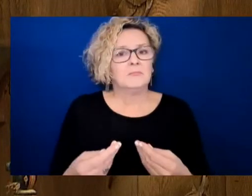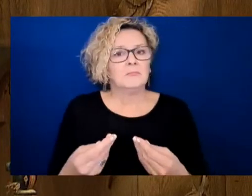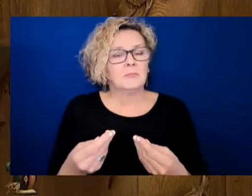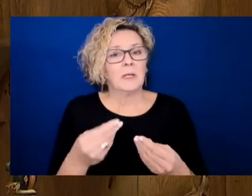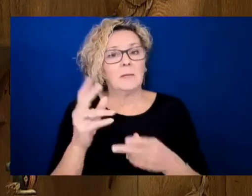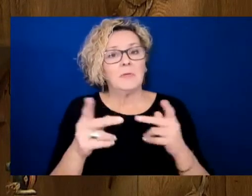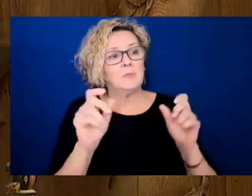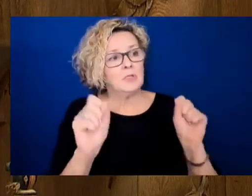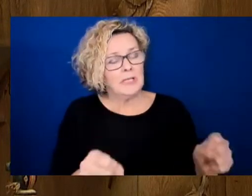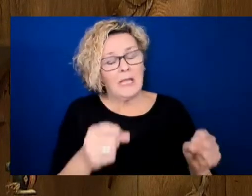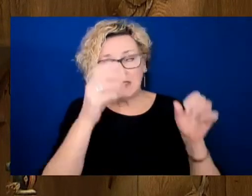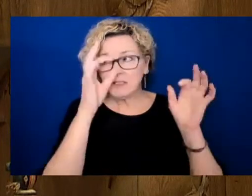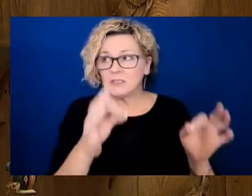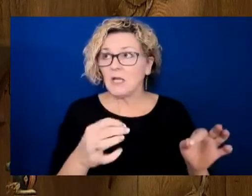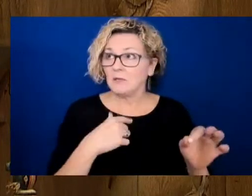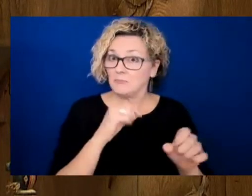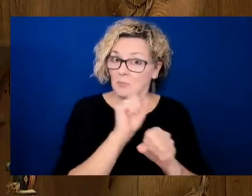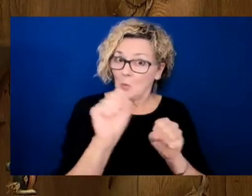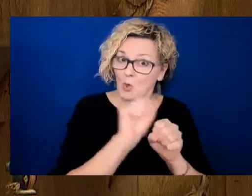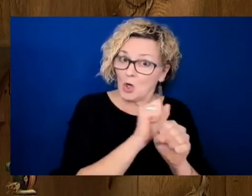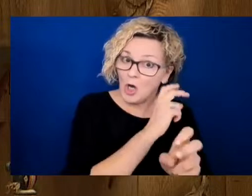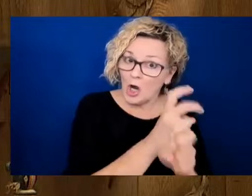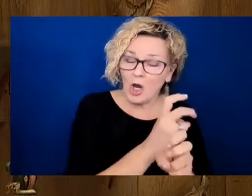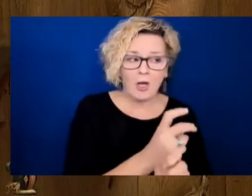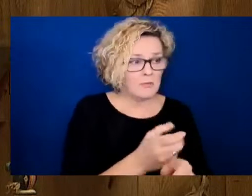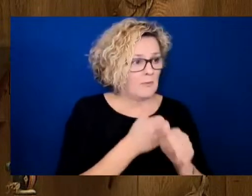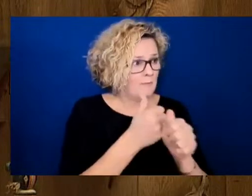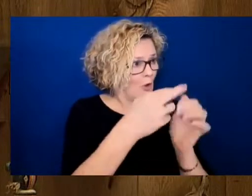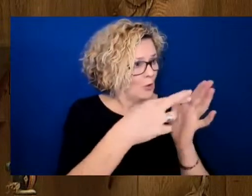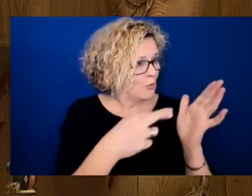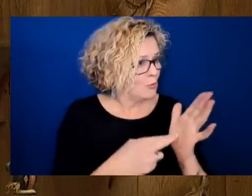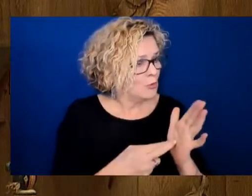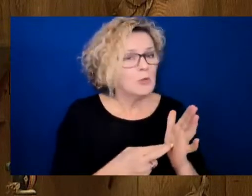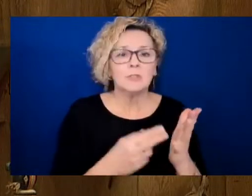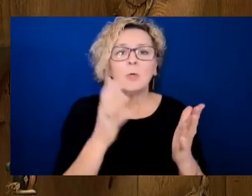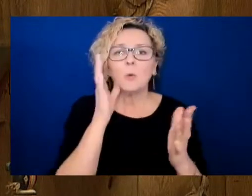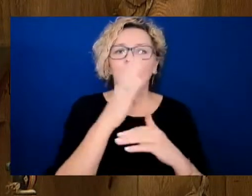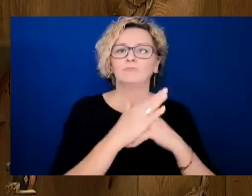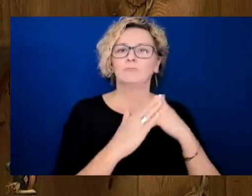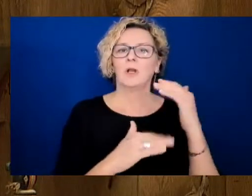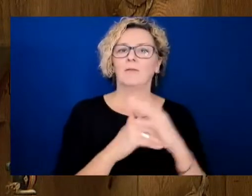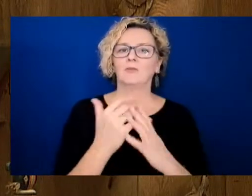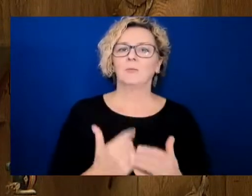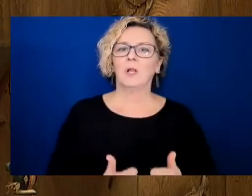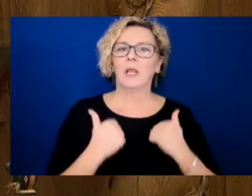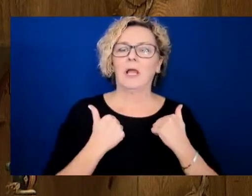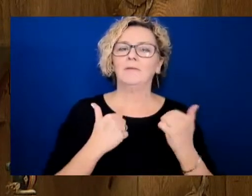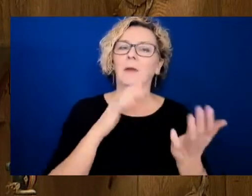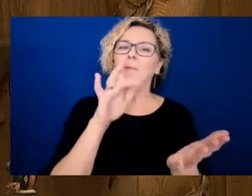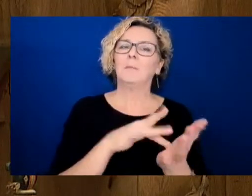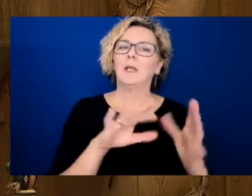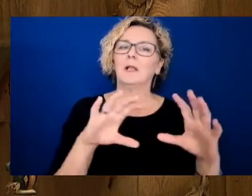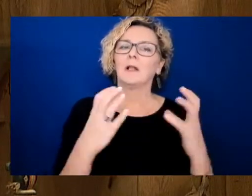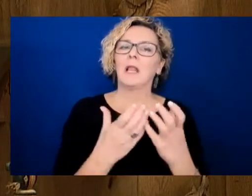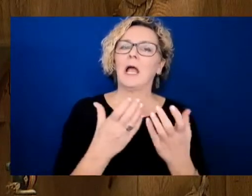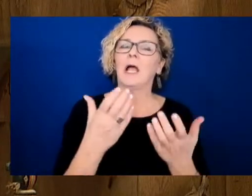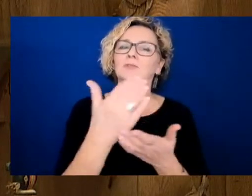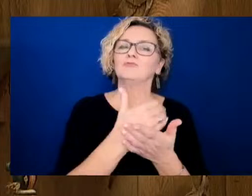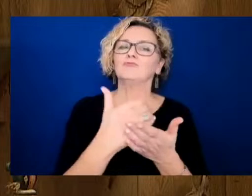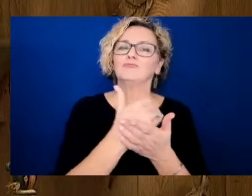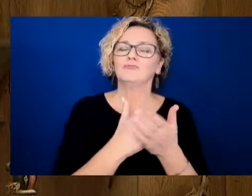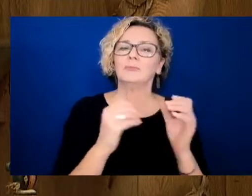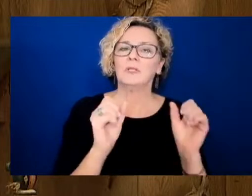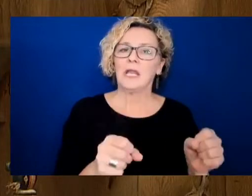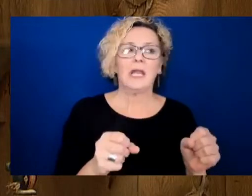rules, you could make a good middle-class living and be able to afford a decent home. About 3 decades